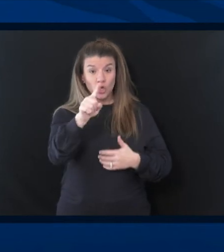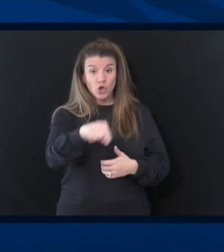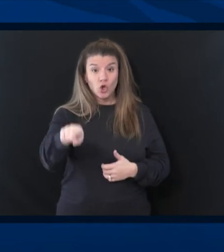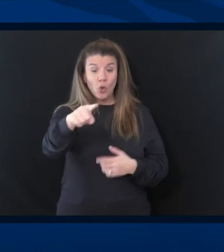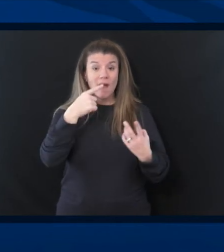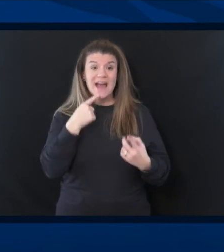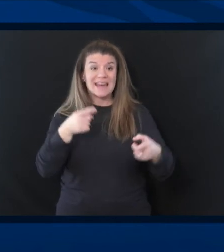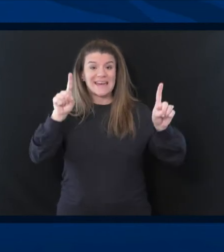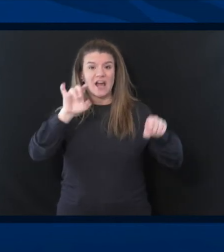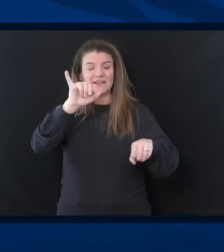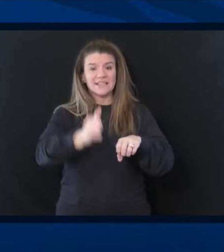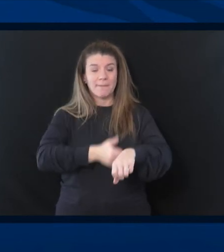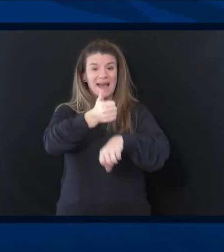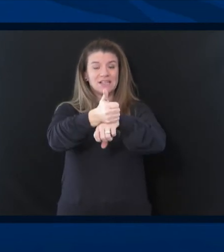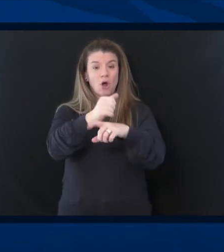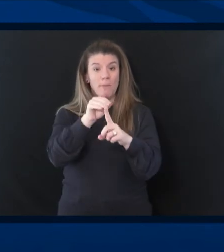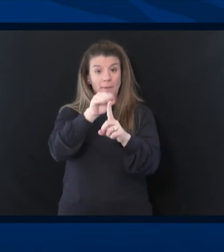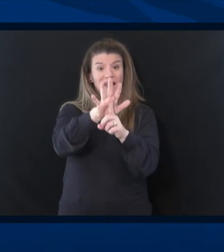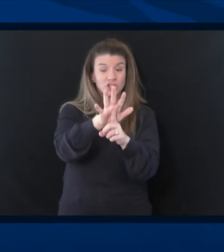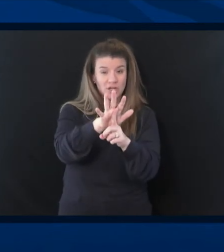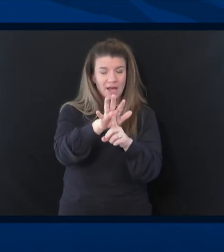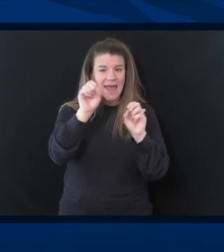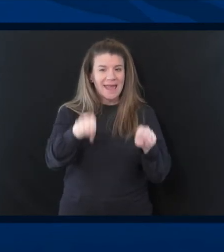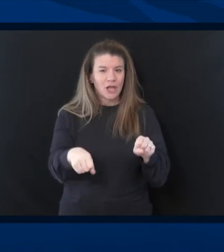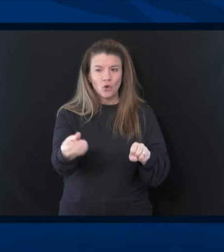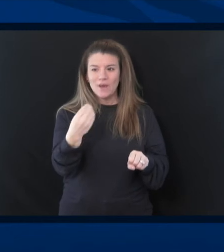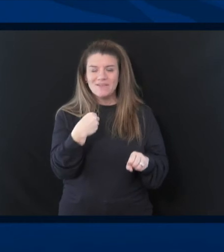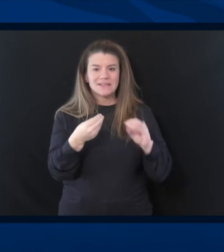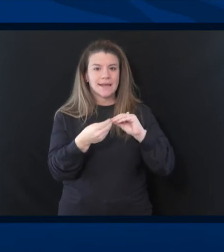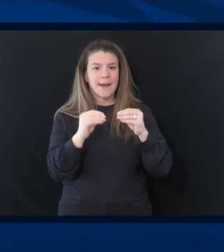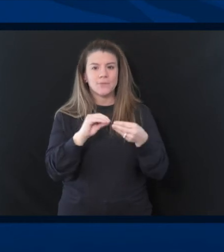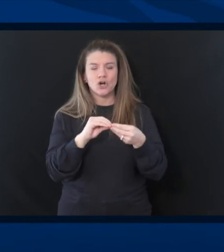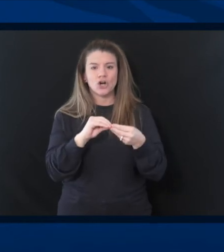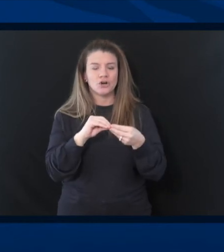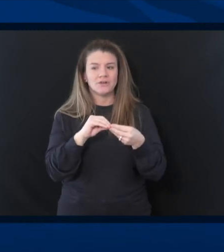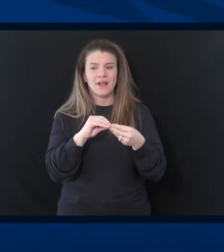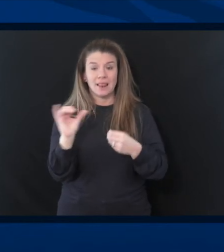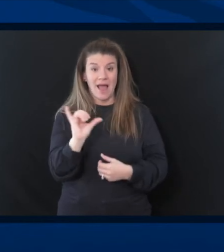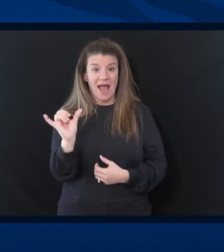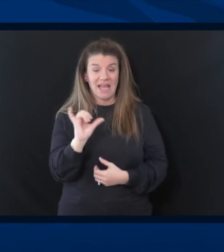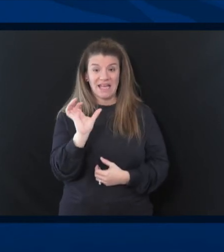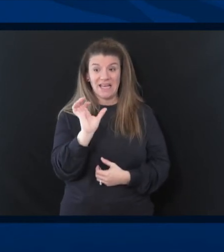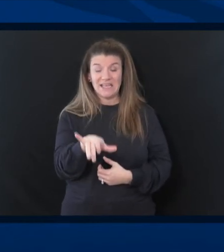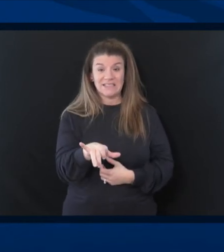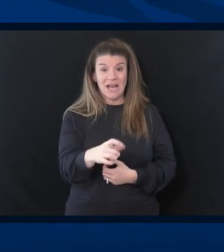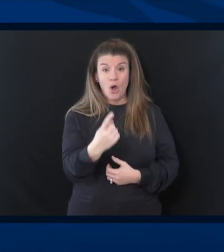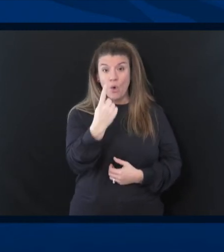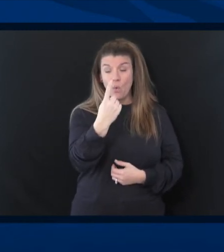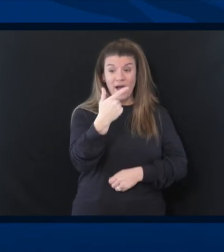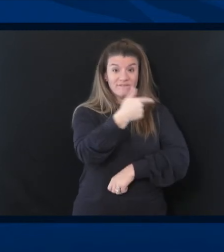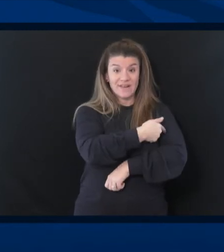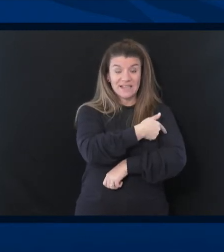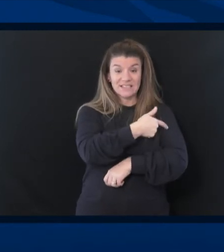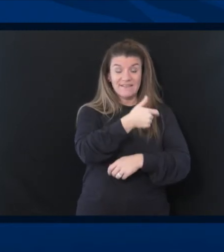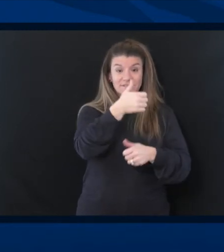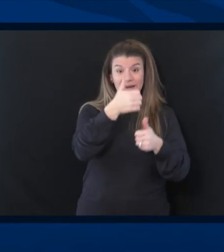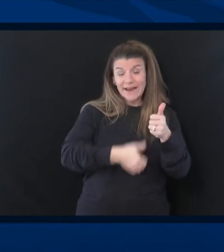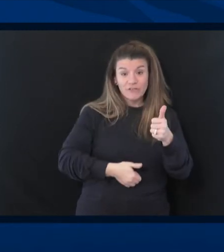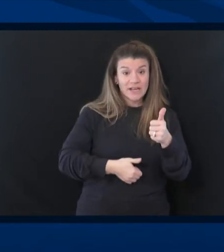will be based on population. Can you give us a number of, you know, is that one vaccine for